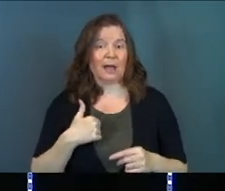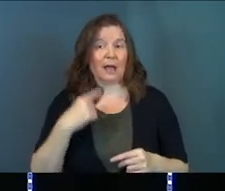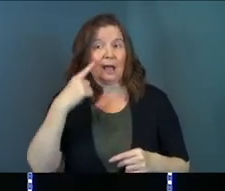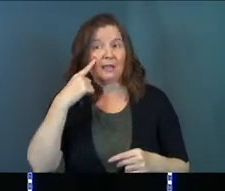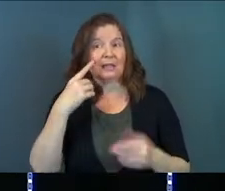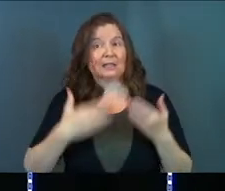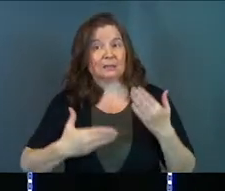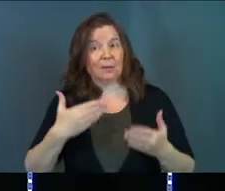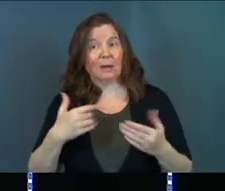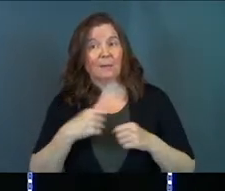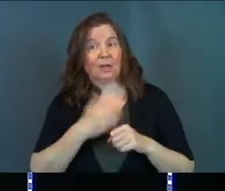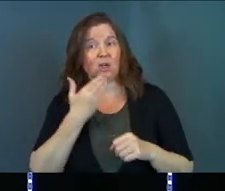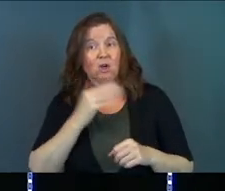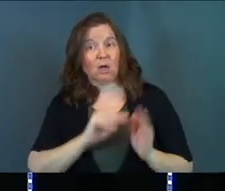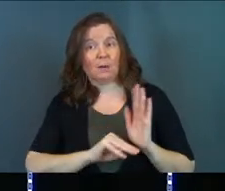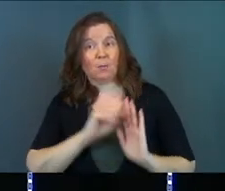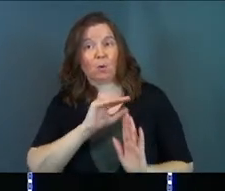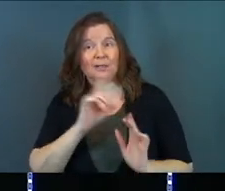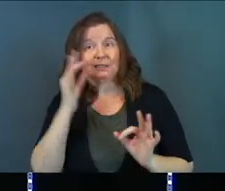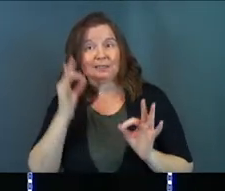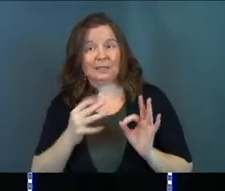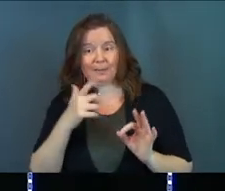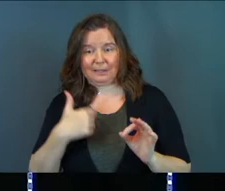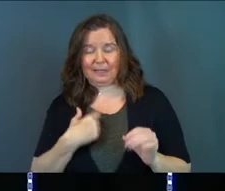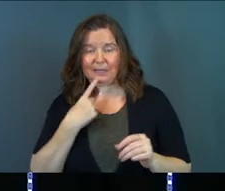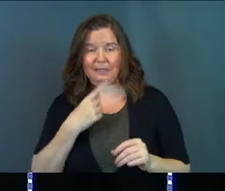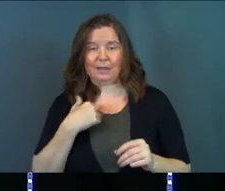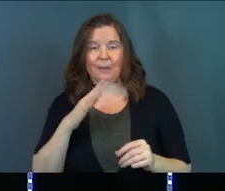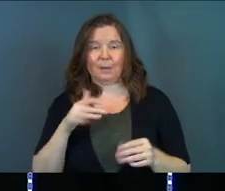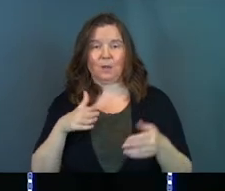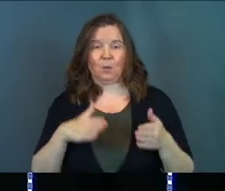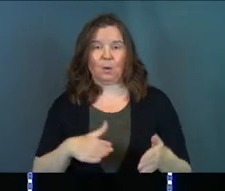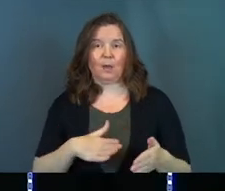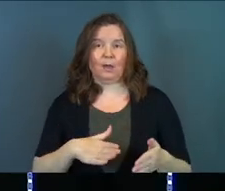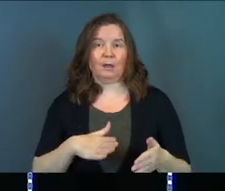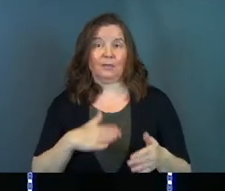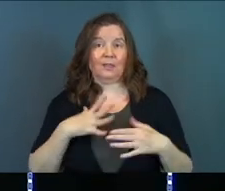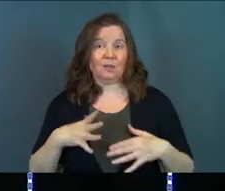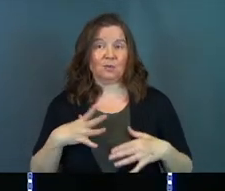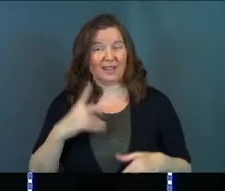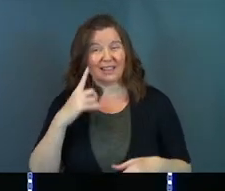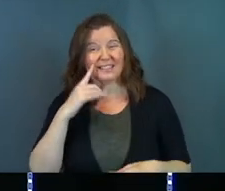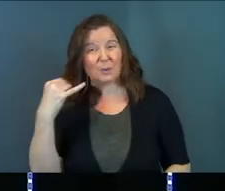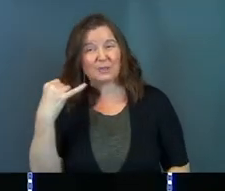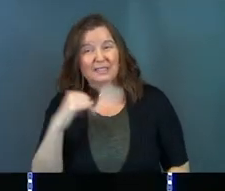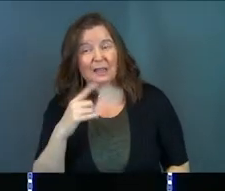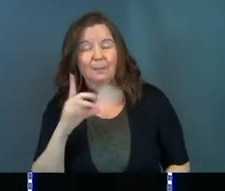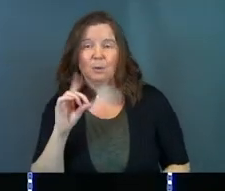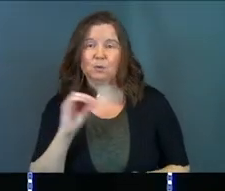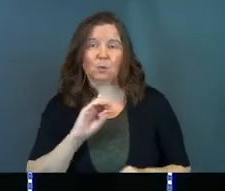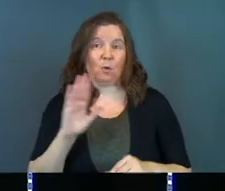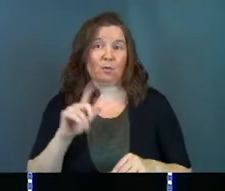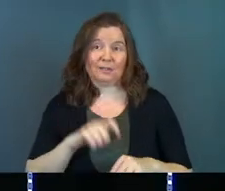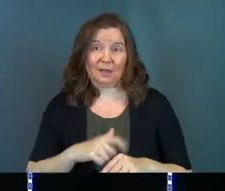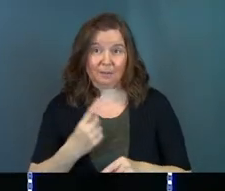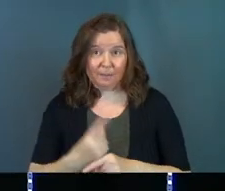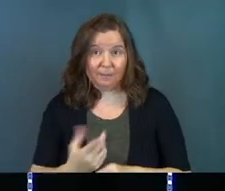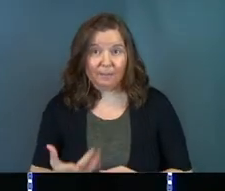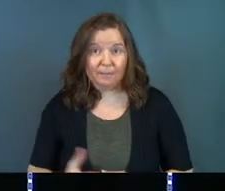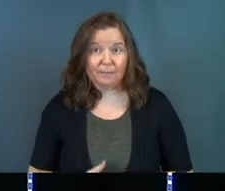I think is probably making good moral decisions because I can tell that by the way that they dress? That sounds silly, but we do it all the time, don't